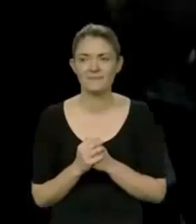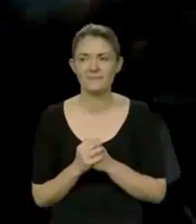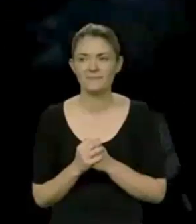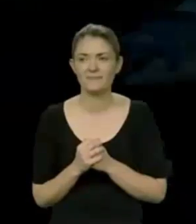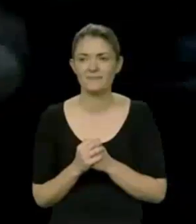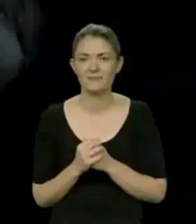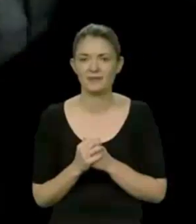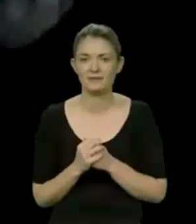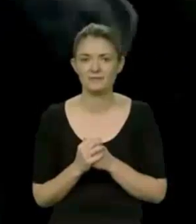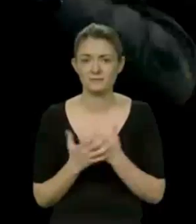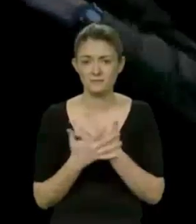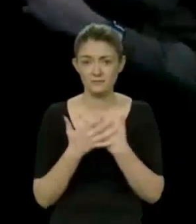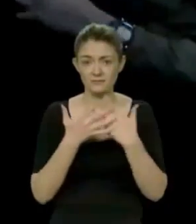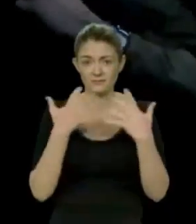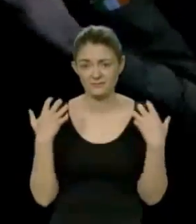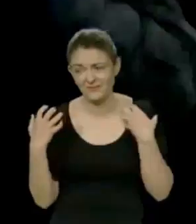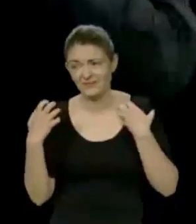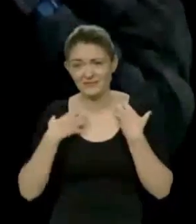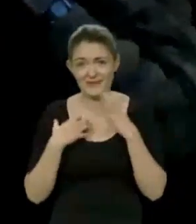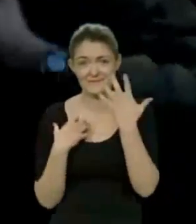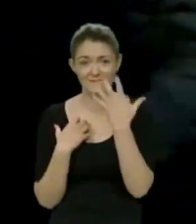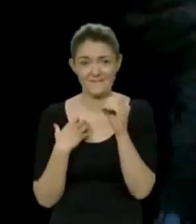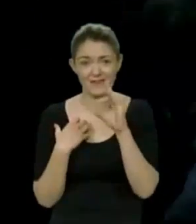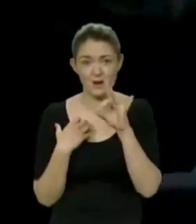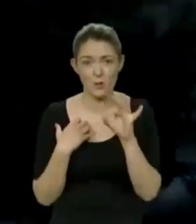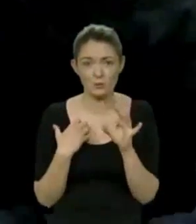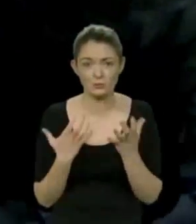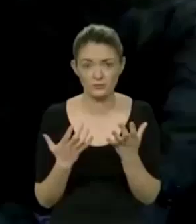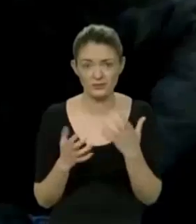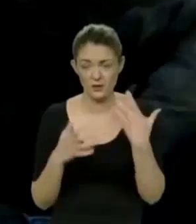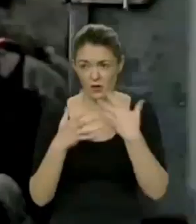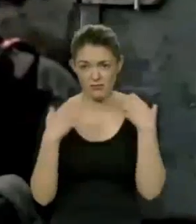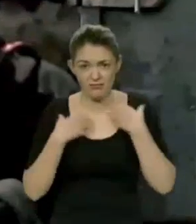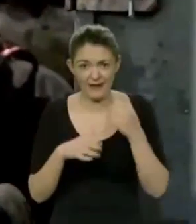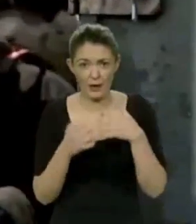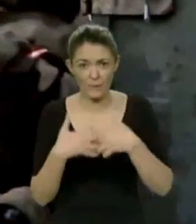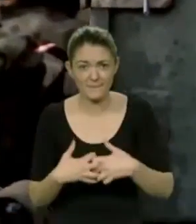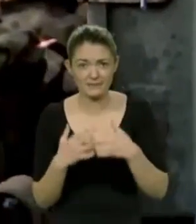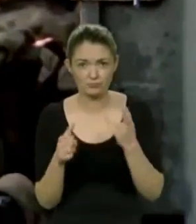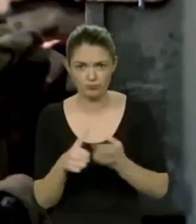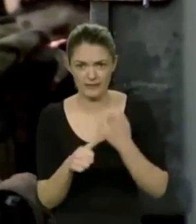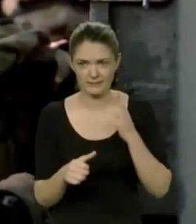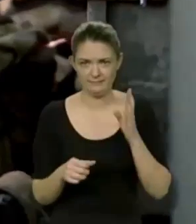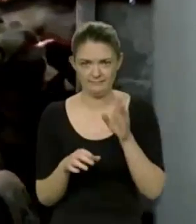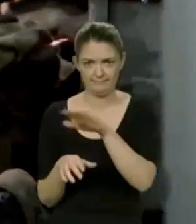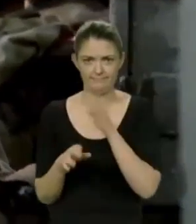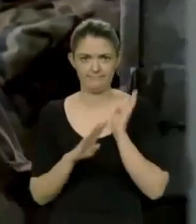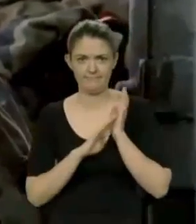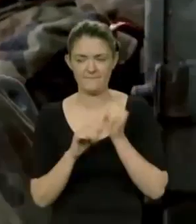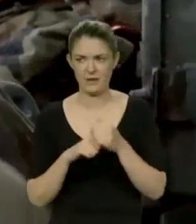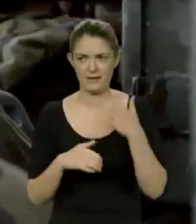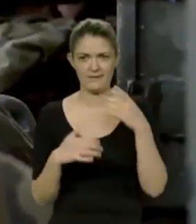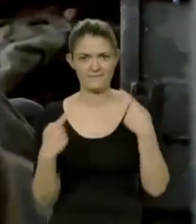Loaded down with up to 50 kilos of combat equipment, the recruits get ready for their final march. The NCOs continue their